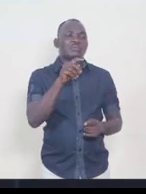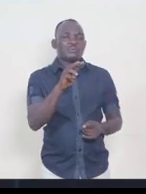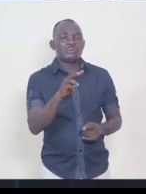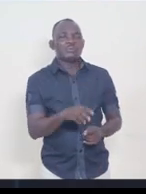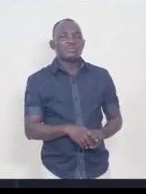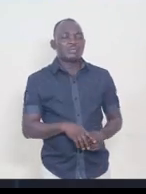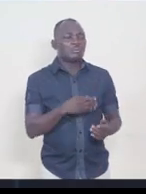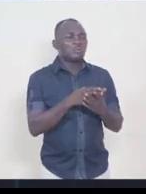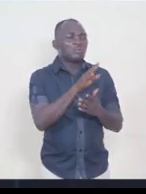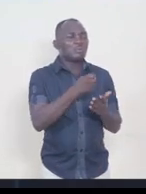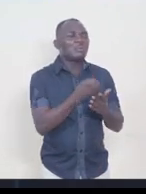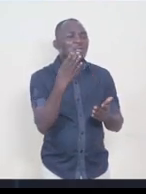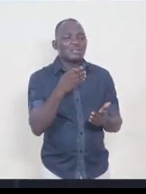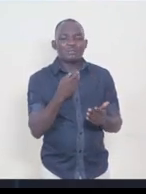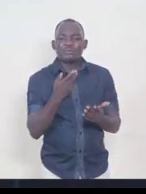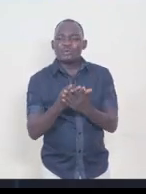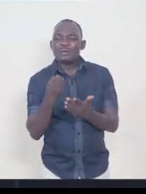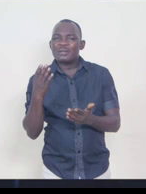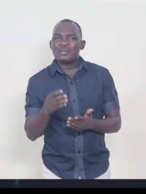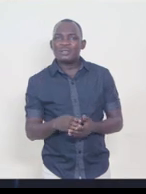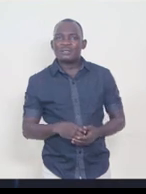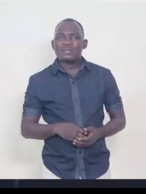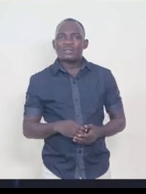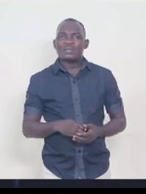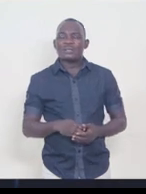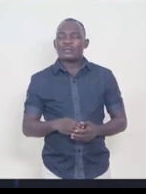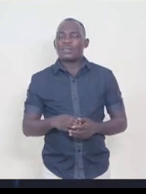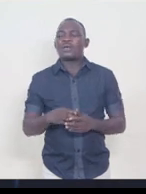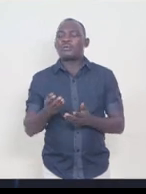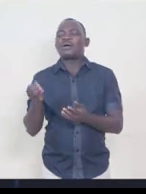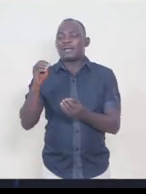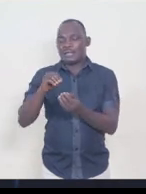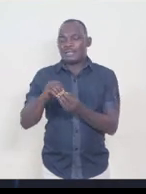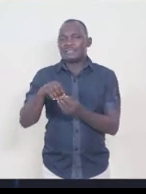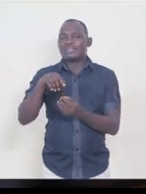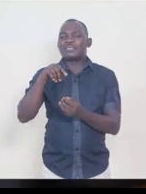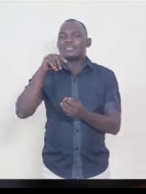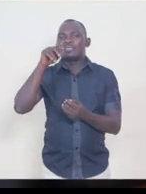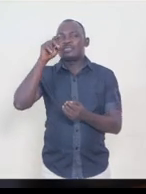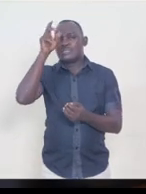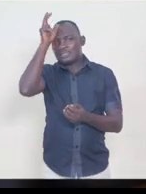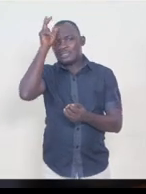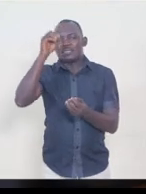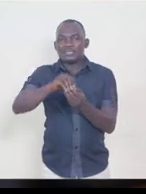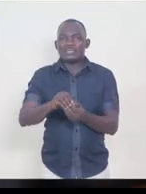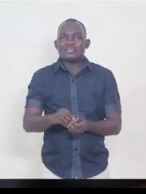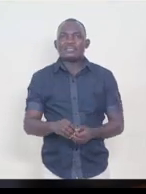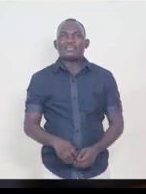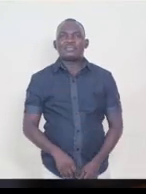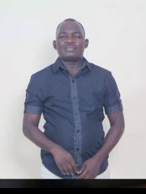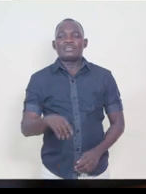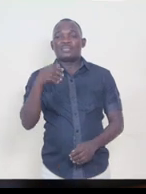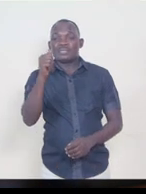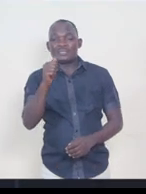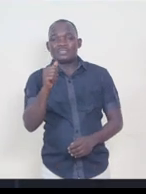How much was your money? Please add some chicken. That's thanks to this. Keep the